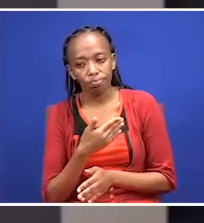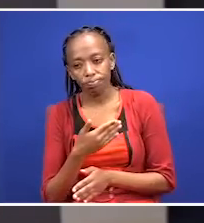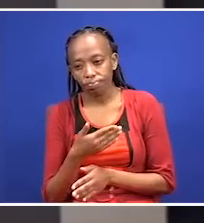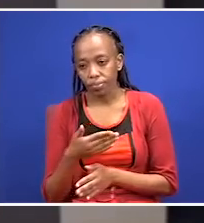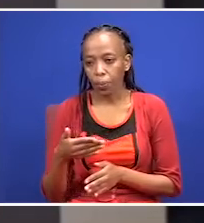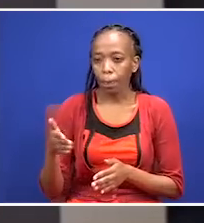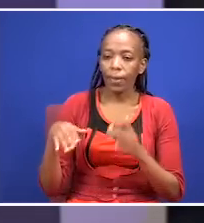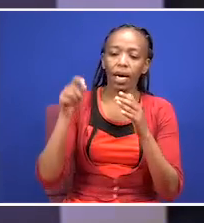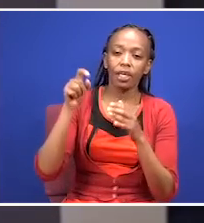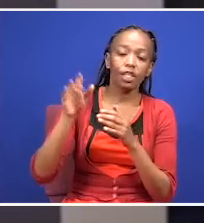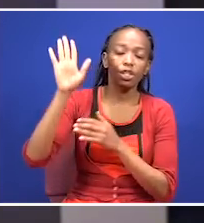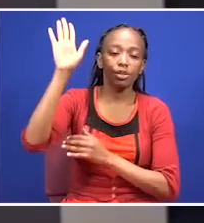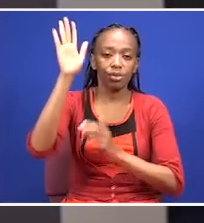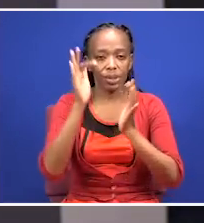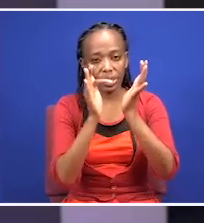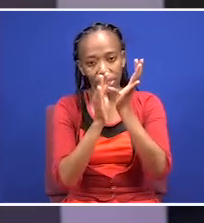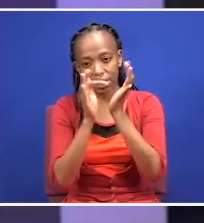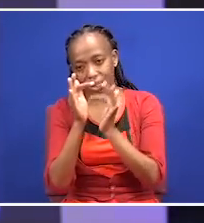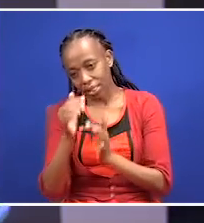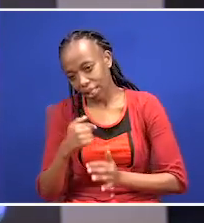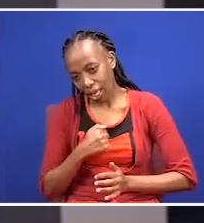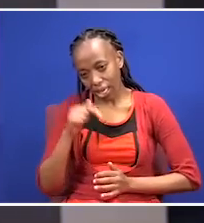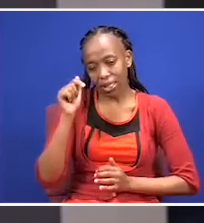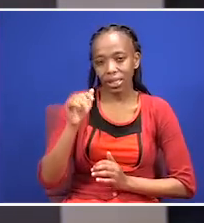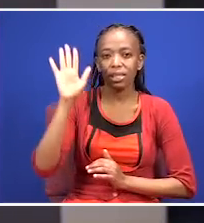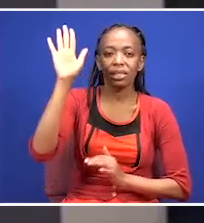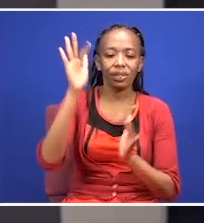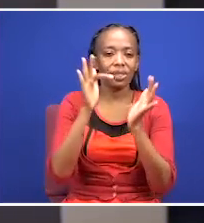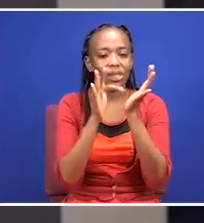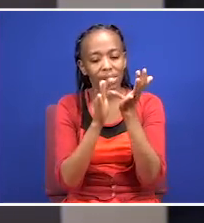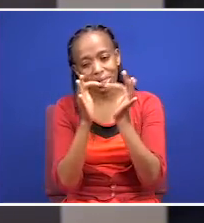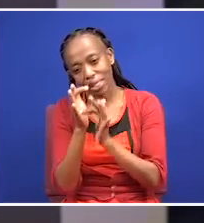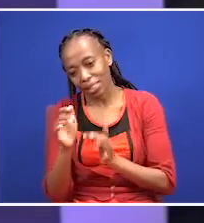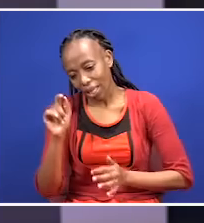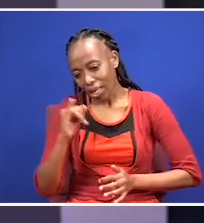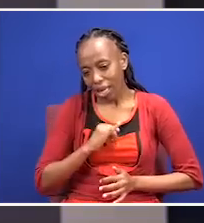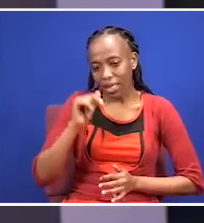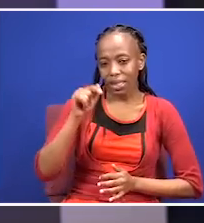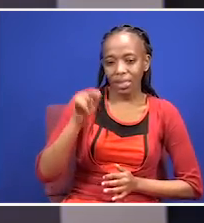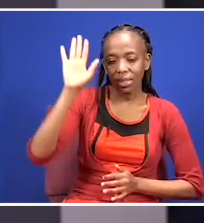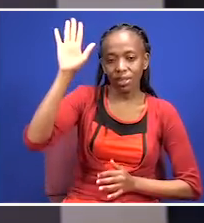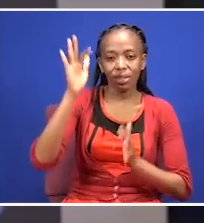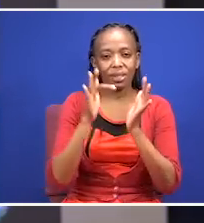i need you jesus i need your jesus i need your jesus